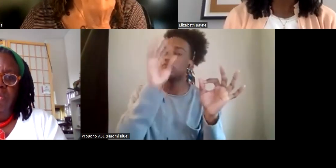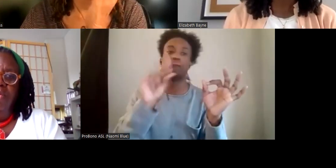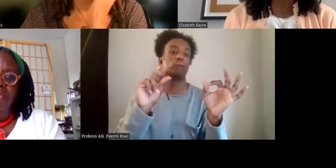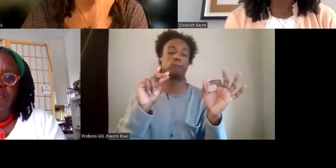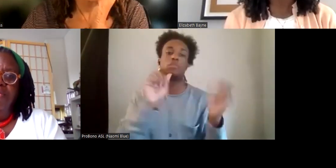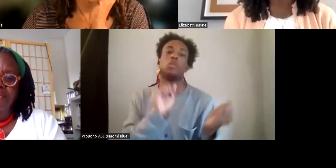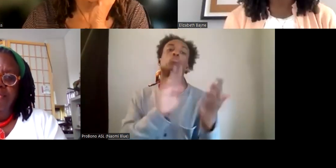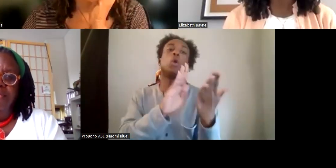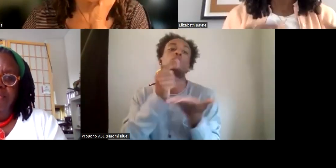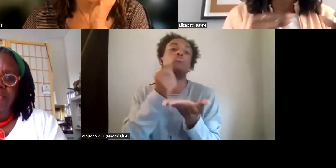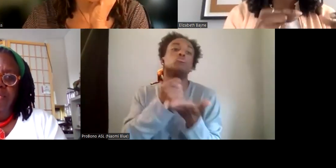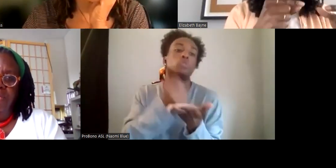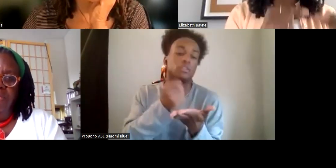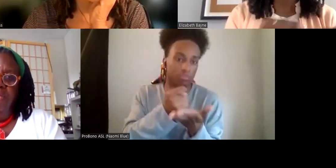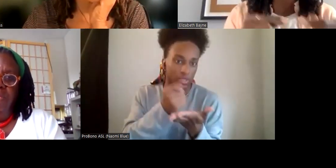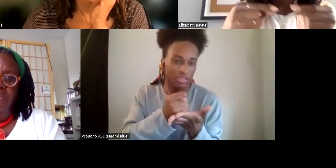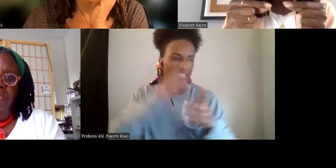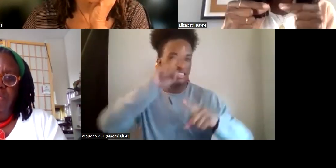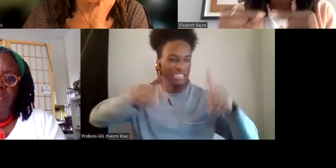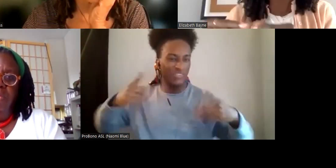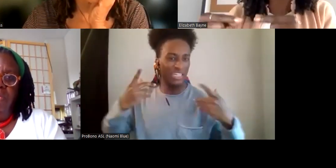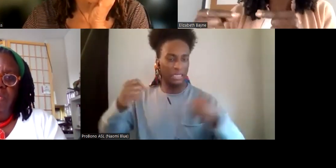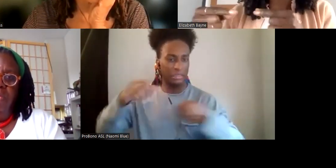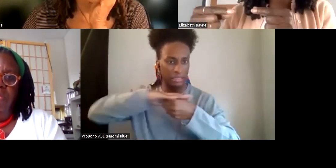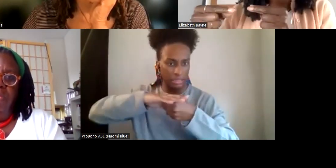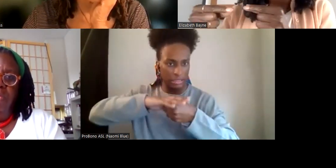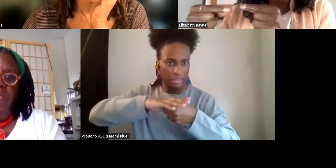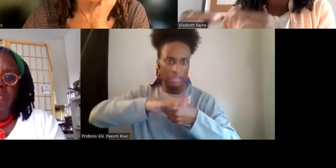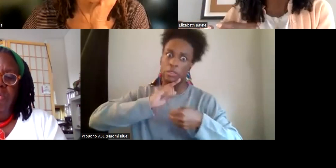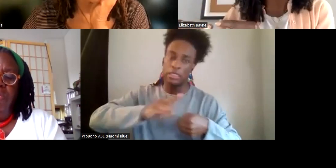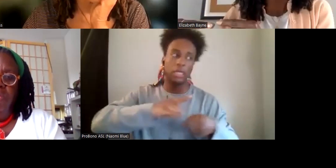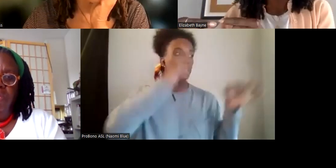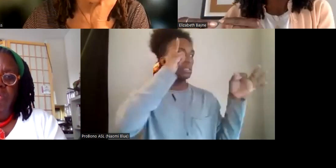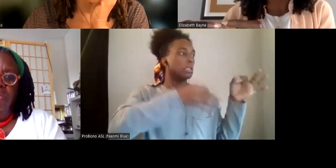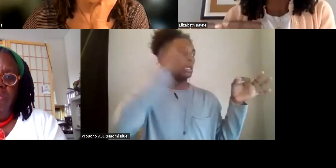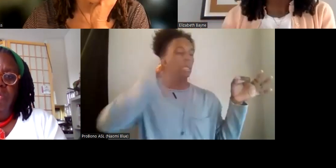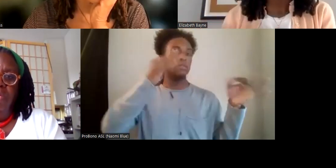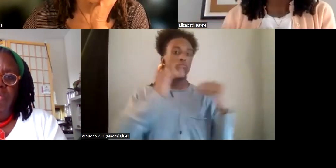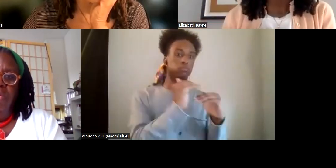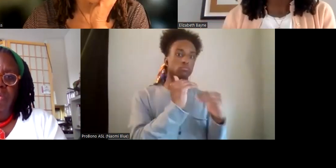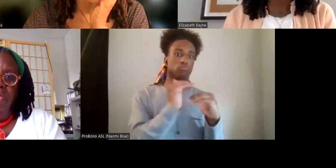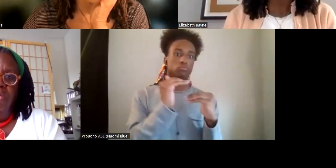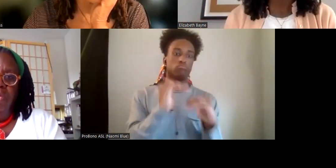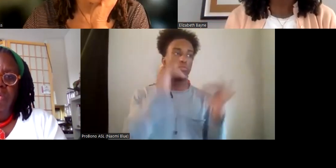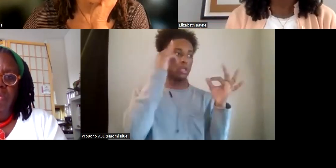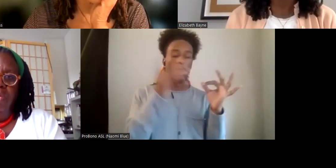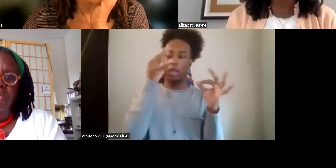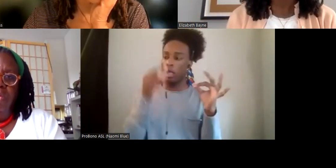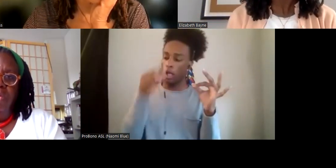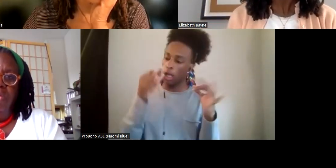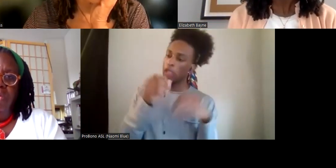in different health settings. And it's a pipeline of decisions that are kind of limited based off circumstance.